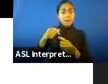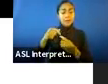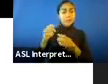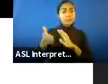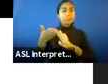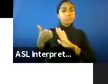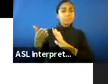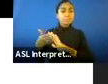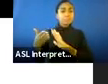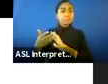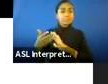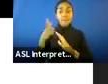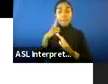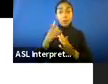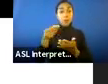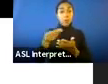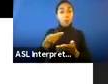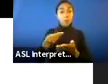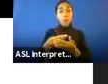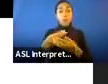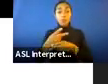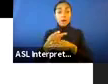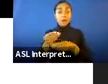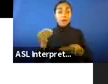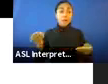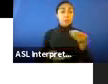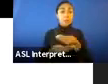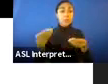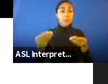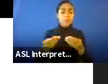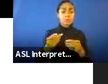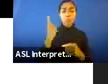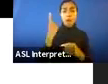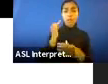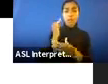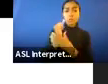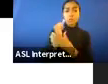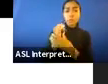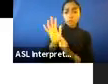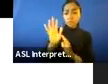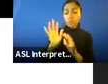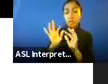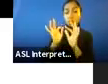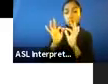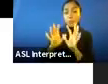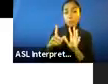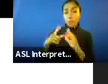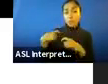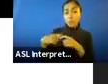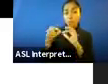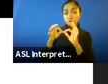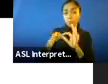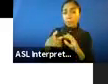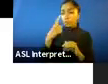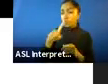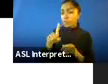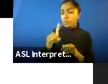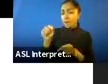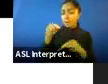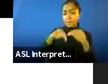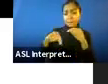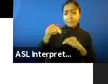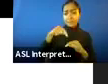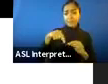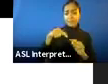operations to move goods around the world. Excuse me, Deseree, this is Andreina, one of the interpreters. Can you please go back to the information